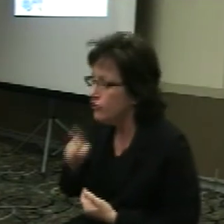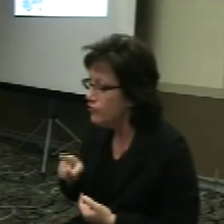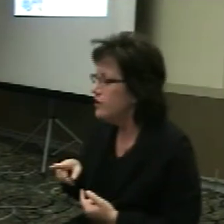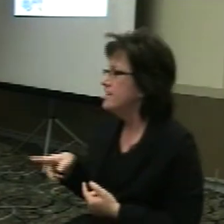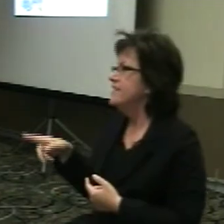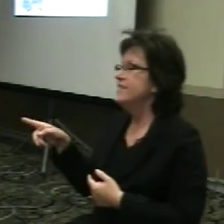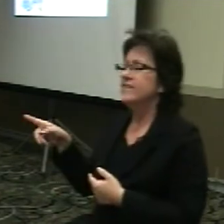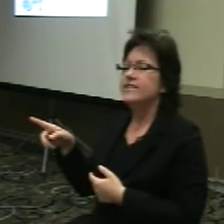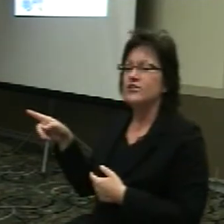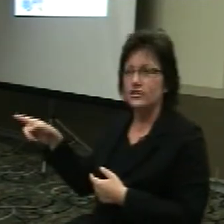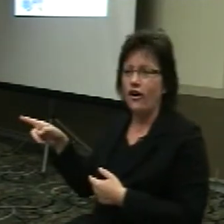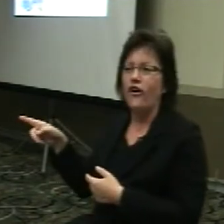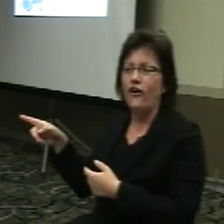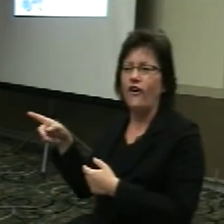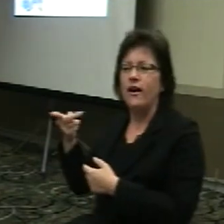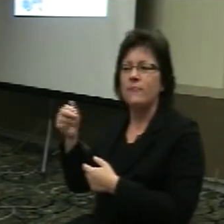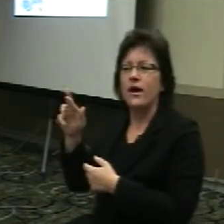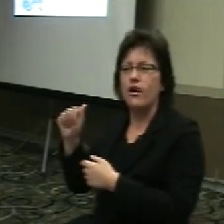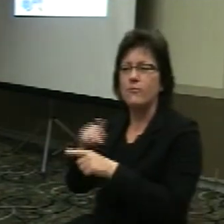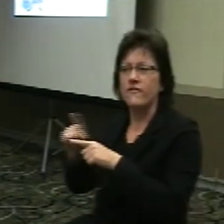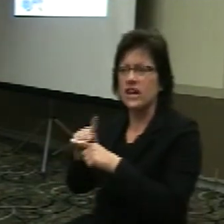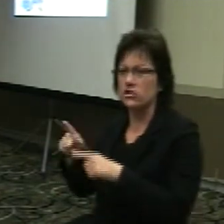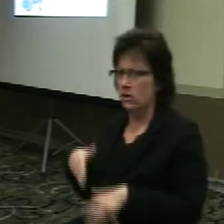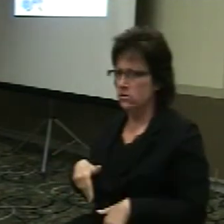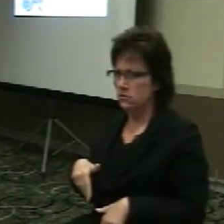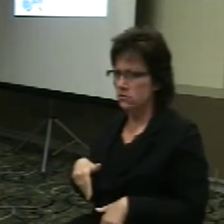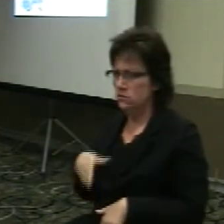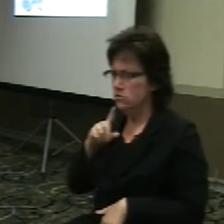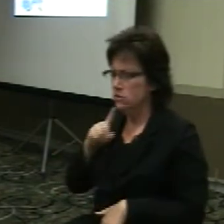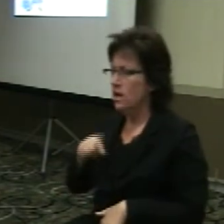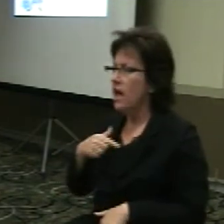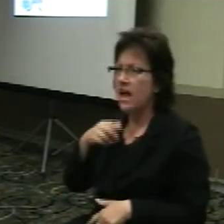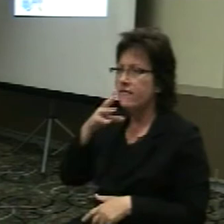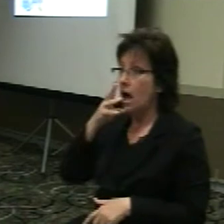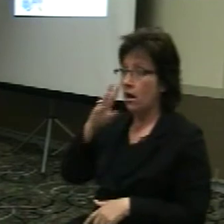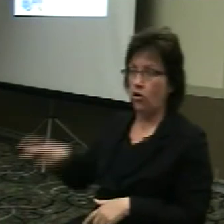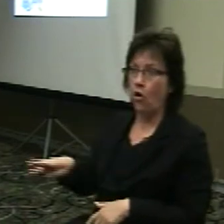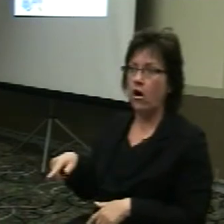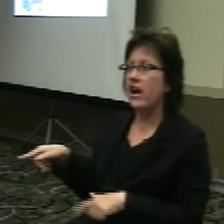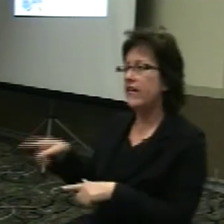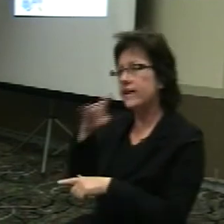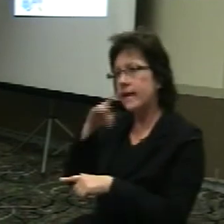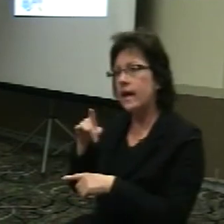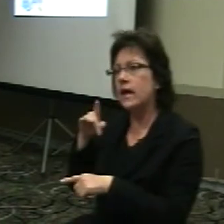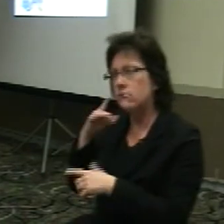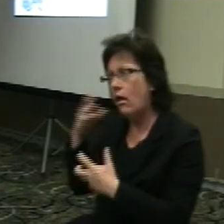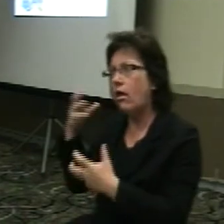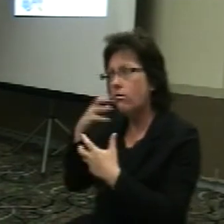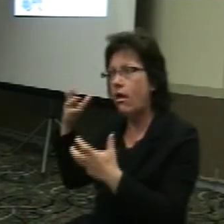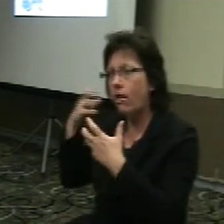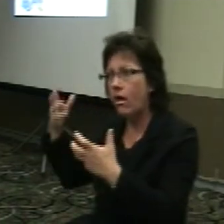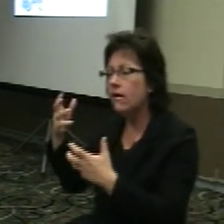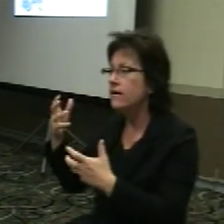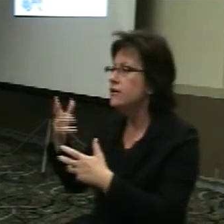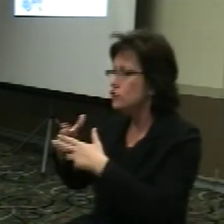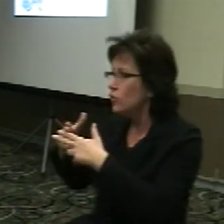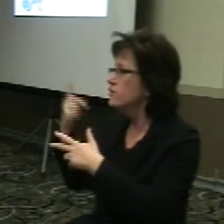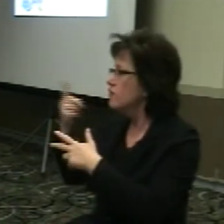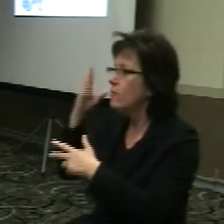leak. All right? And if I don't respond to that and I just keep going, pretty soon somebody's going to take me out of the